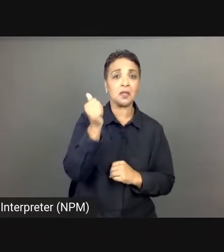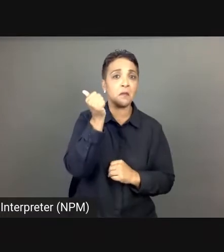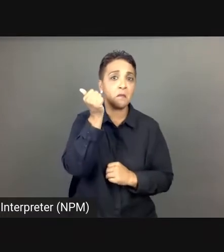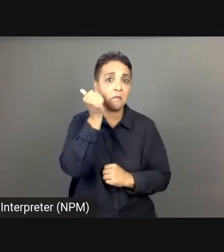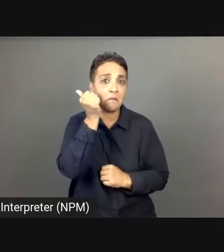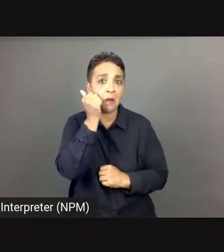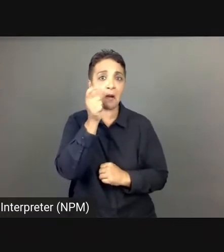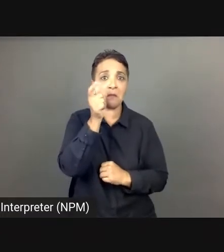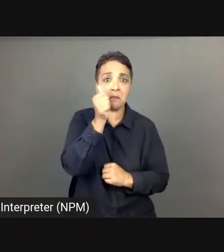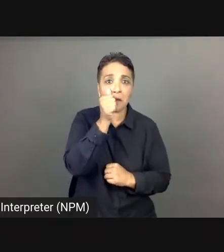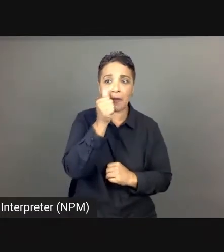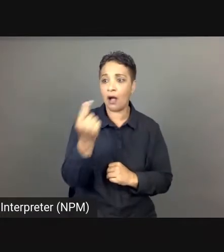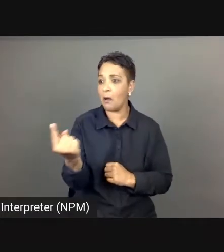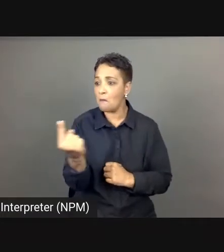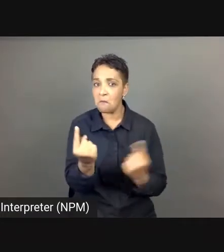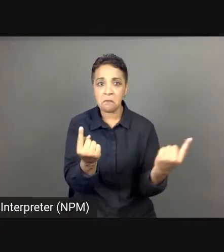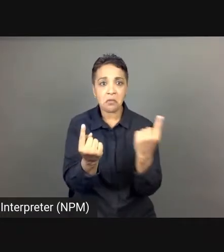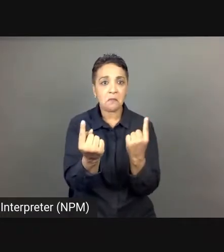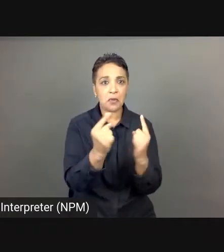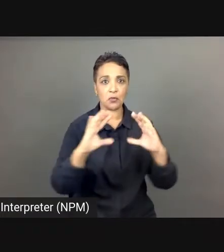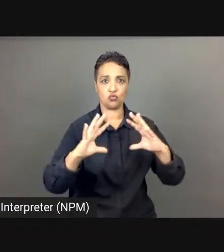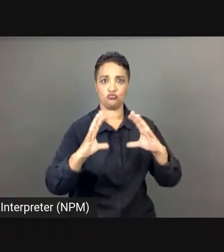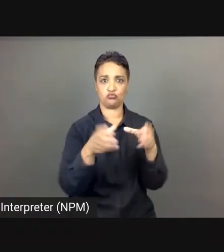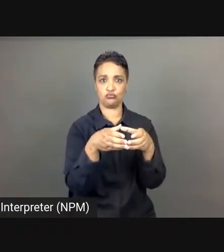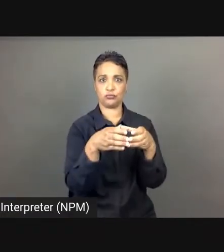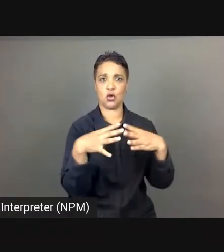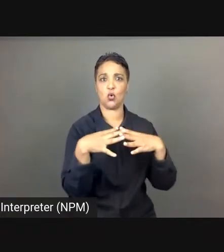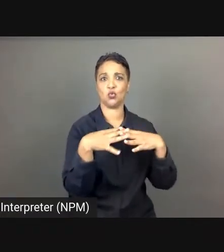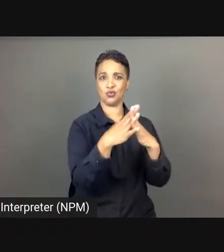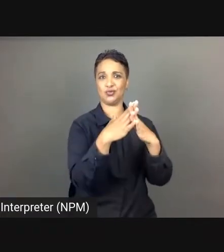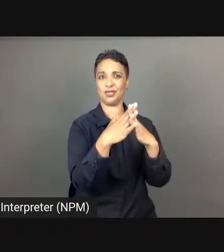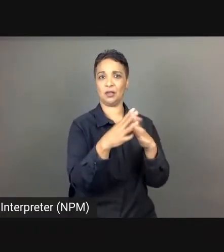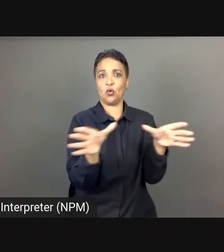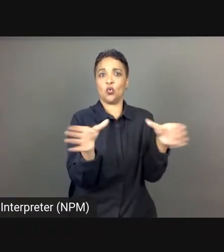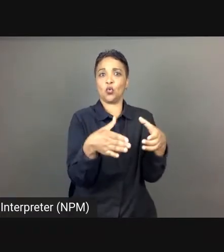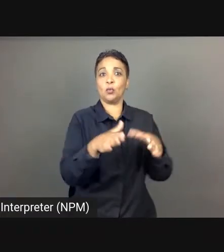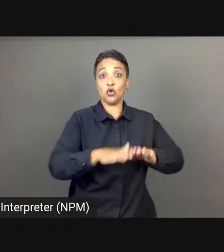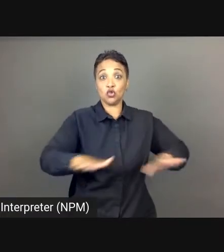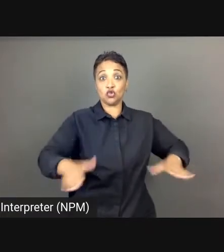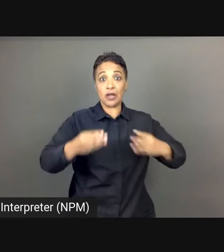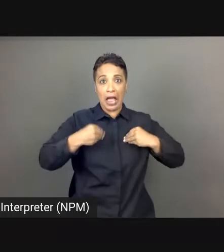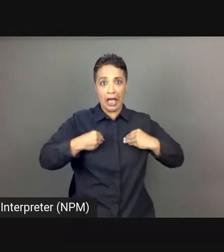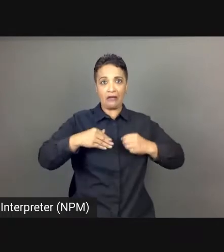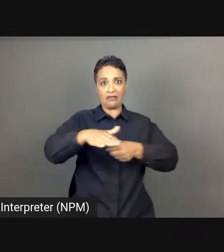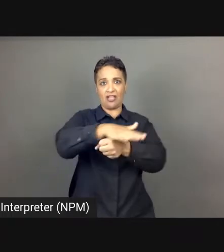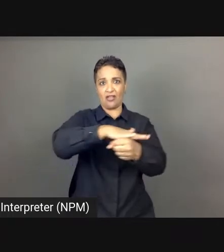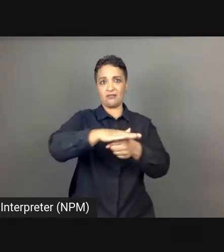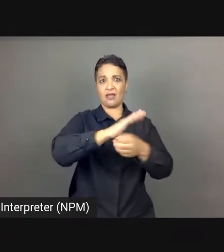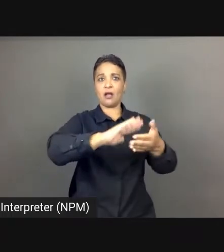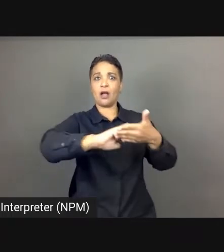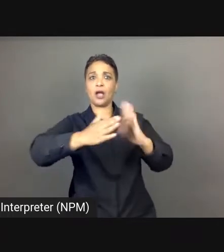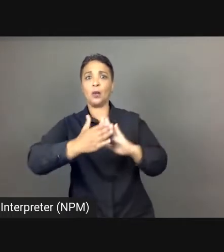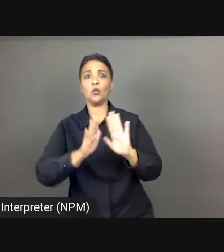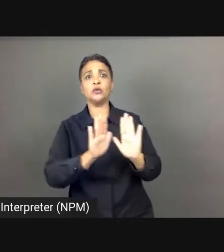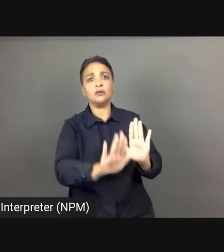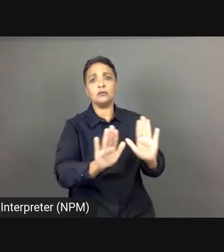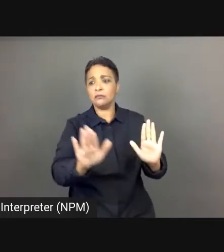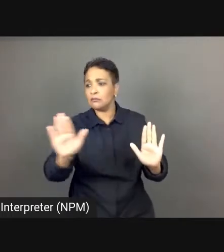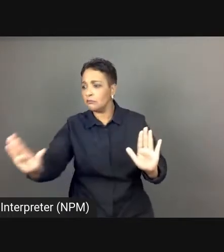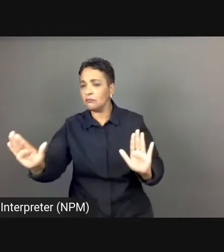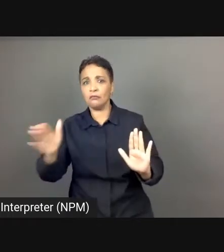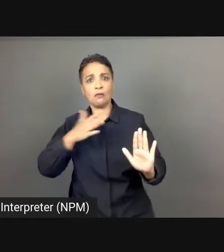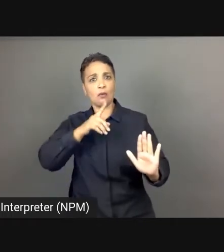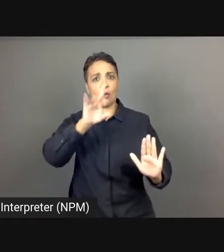groups of parents of children with disability around their neighborhoods, because they want to see these